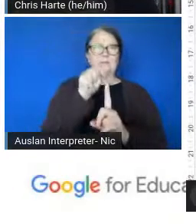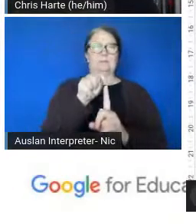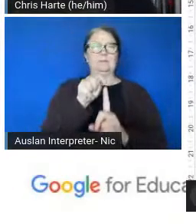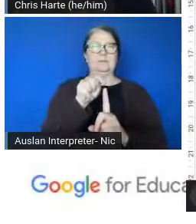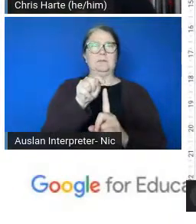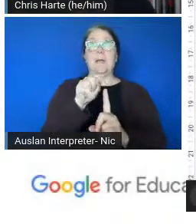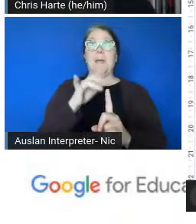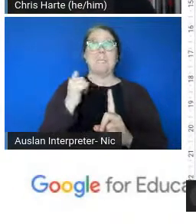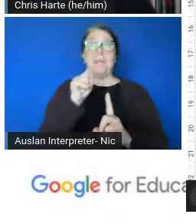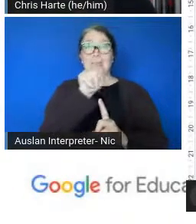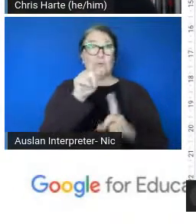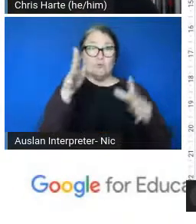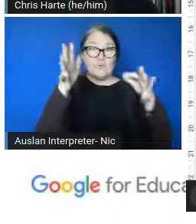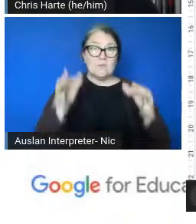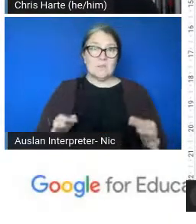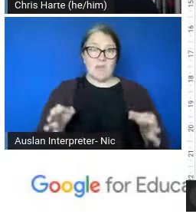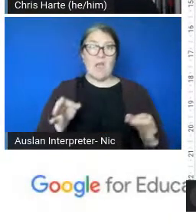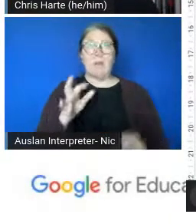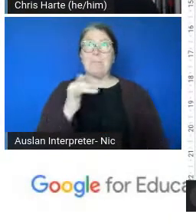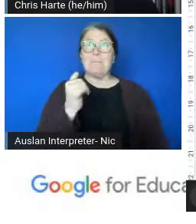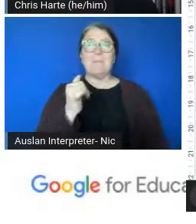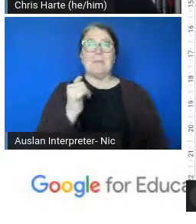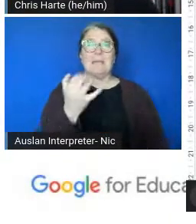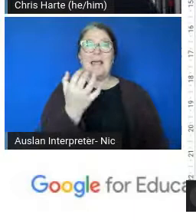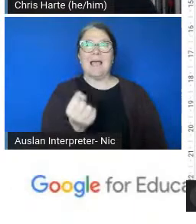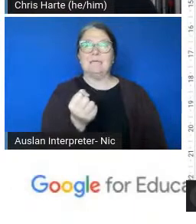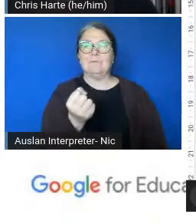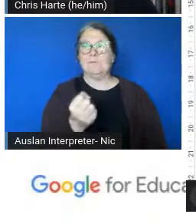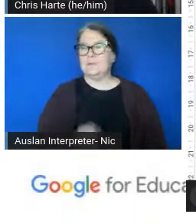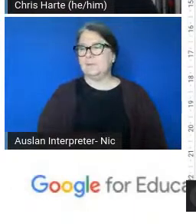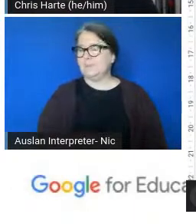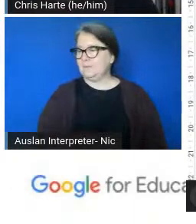decide that there is a